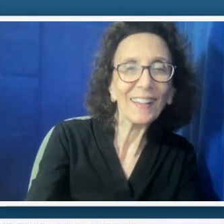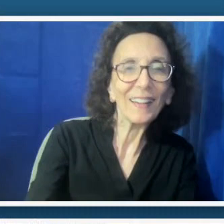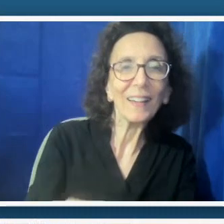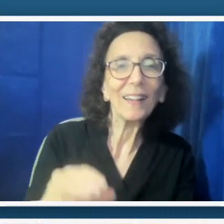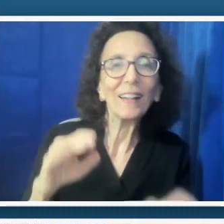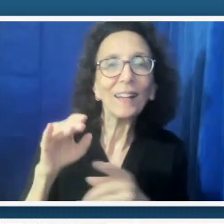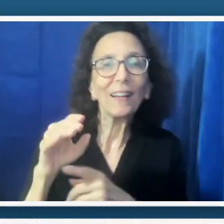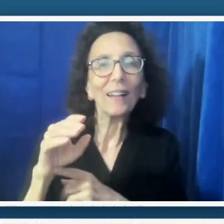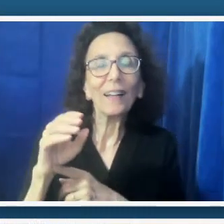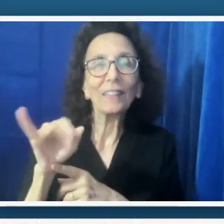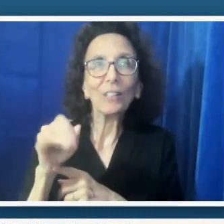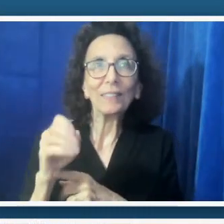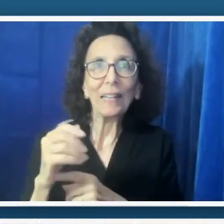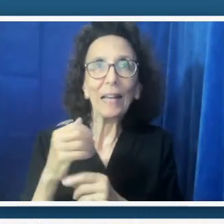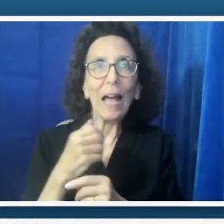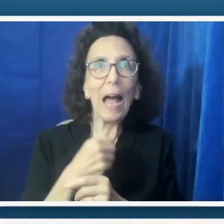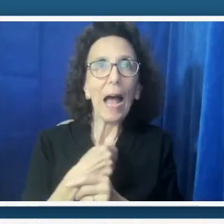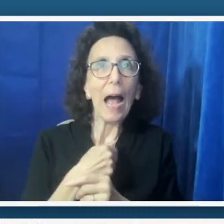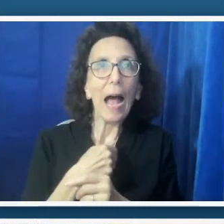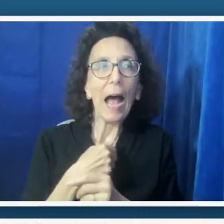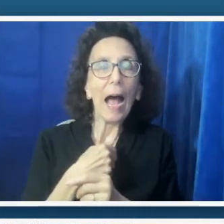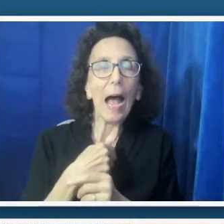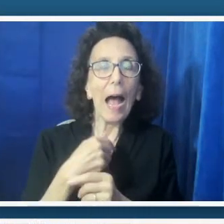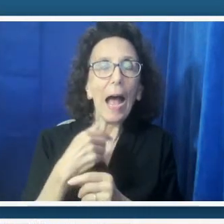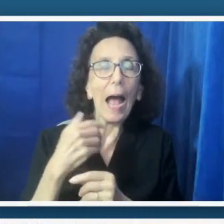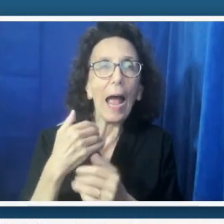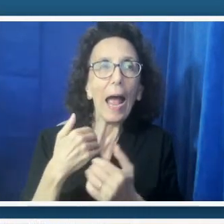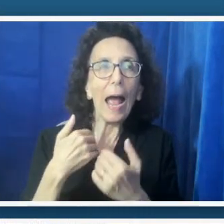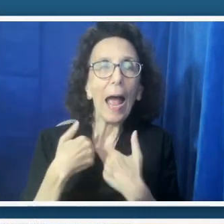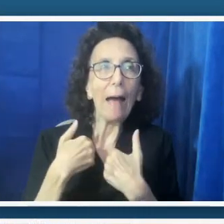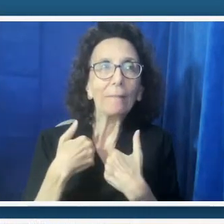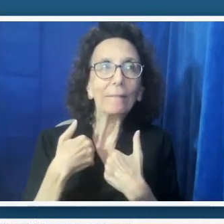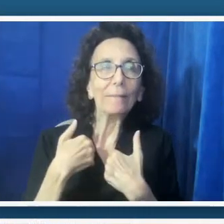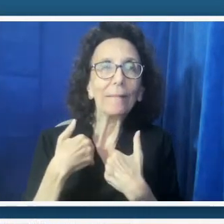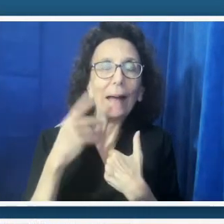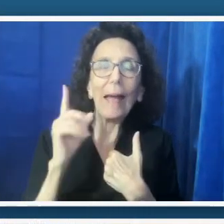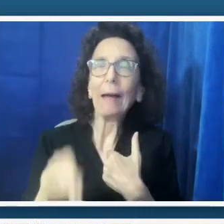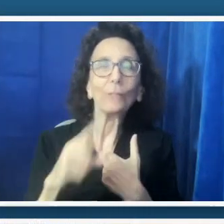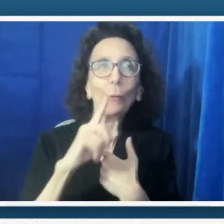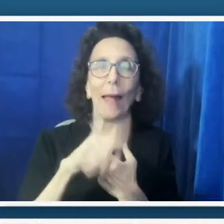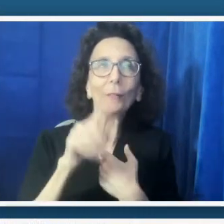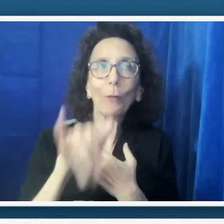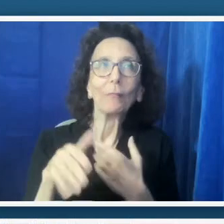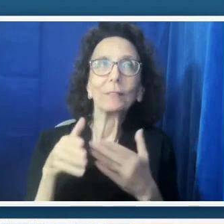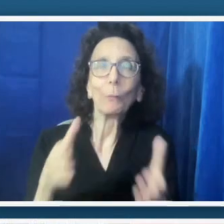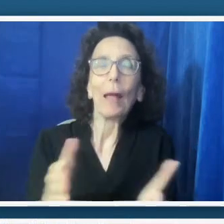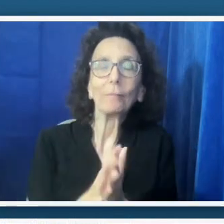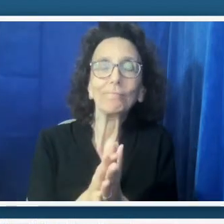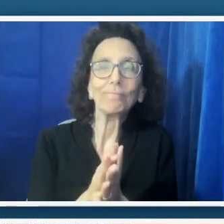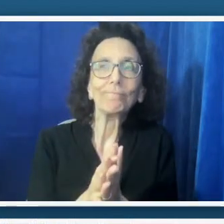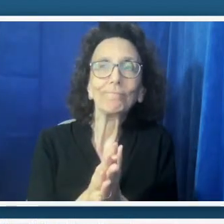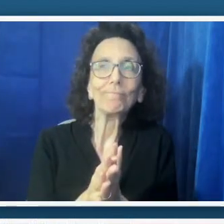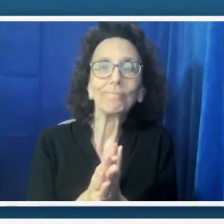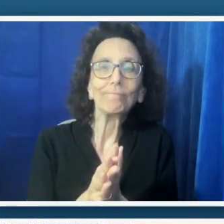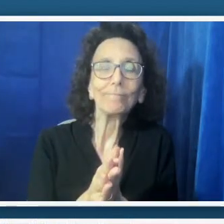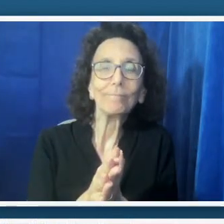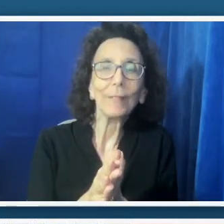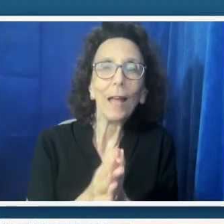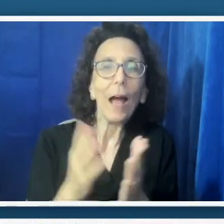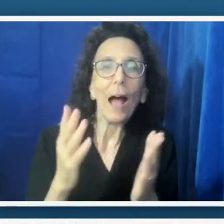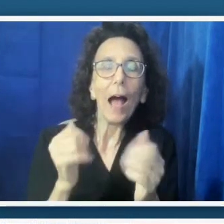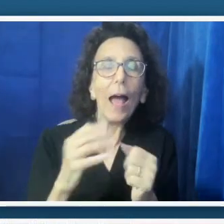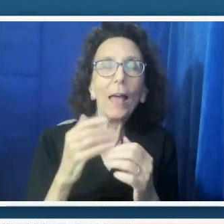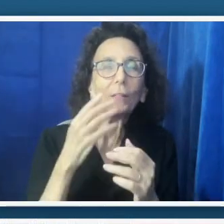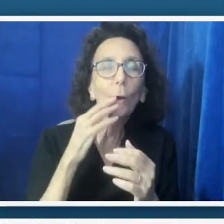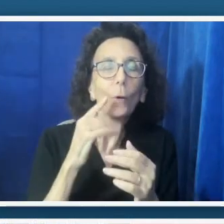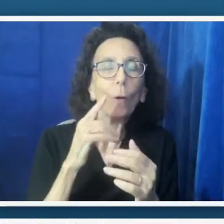I hate to answer your question with an answer, but Maureen, I got it. I have to do so. Before I really kind of go down the rabbit hole of what